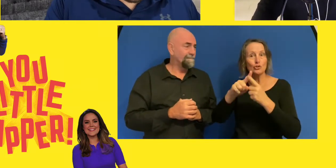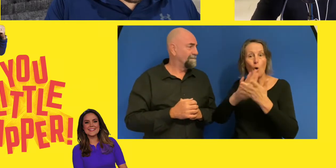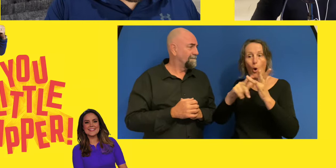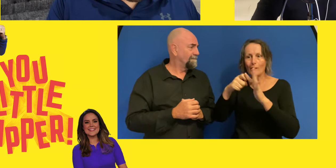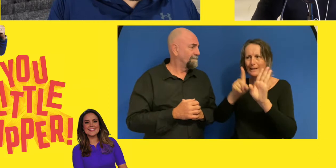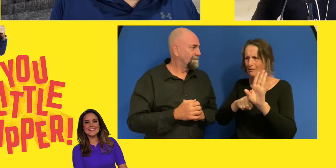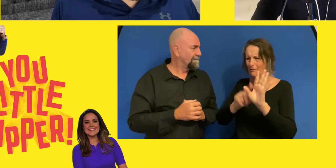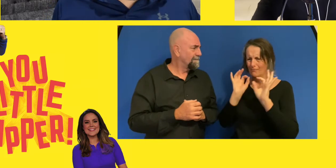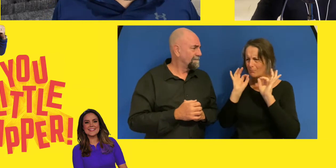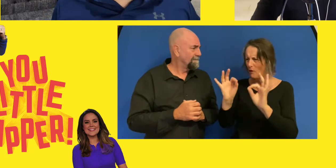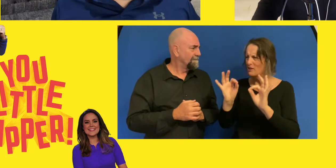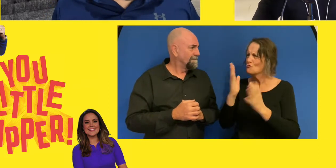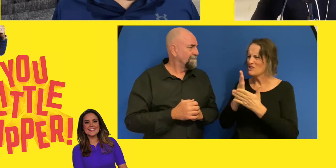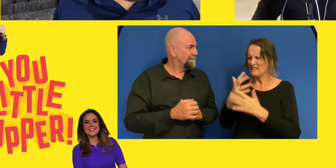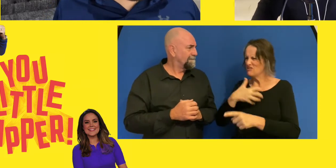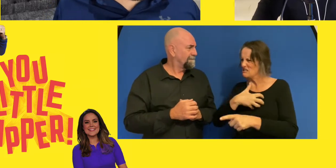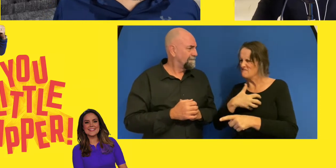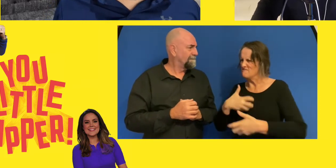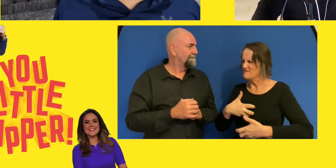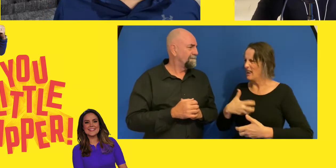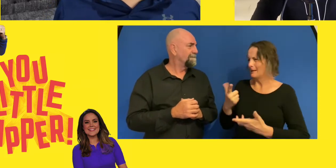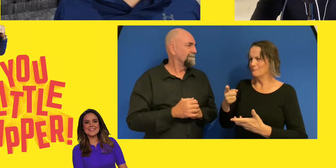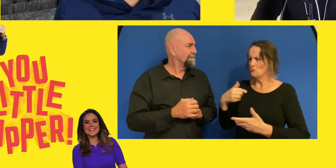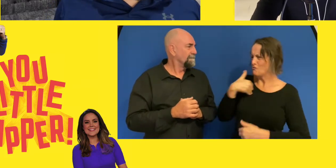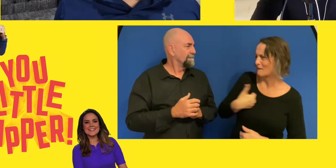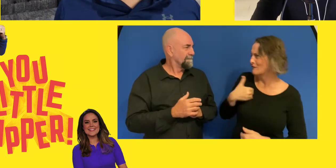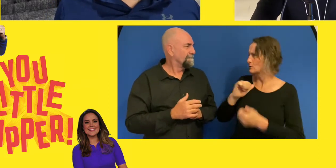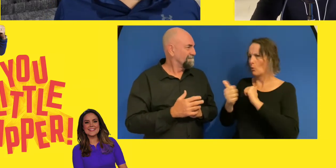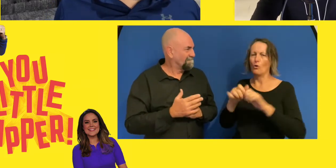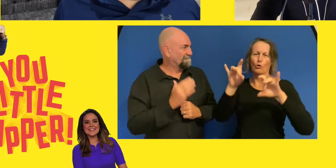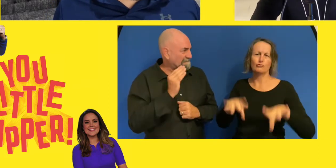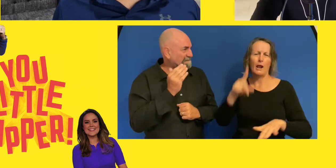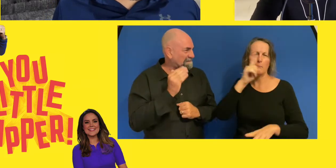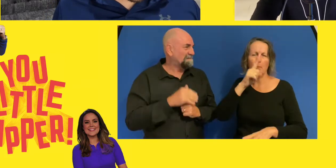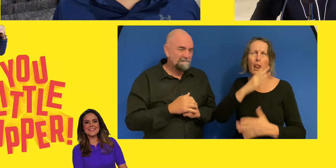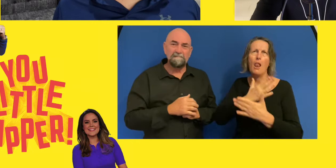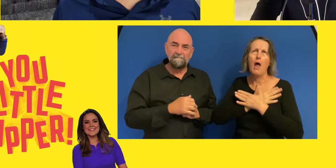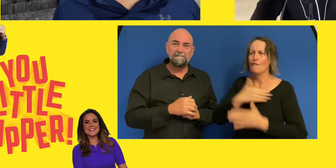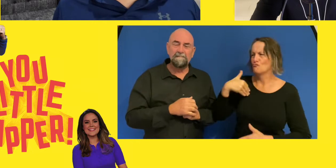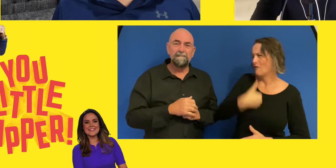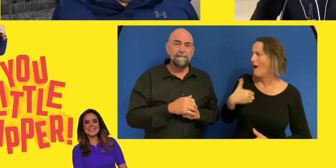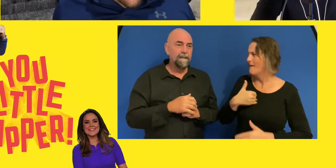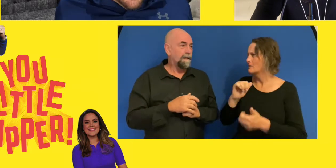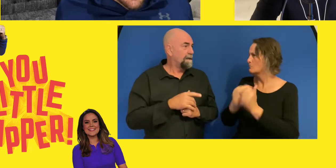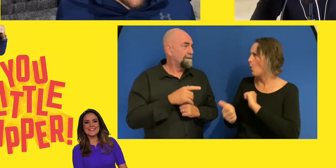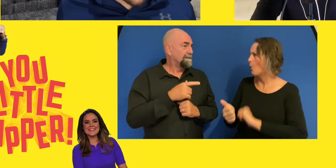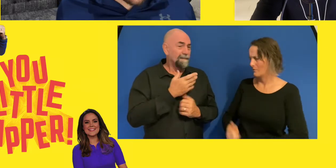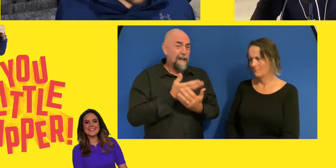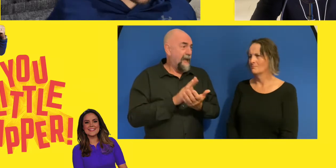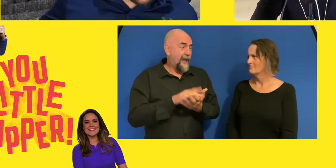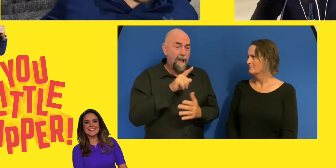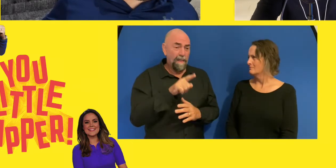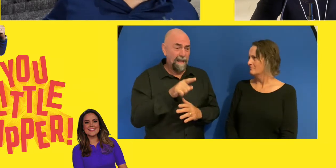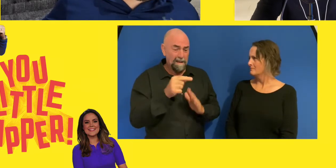really suits that Aussie mongrel-ism, if that makes sense. The way they slide across the ice,